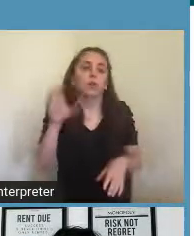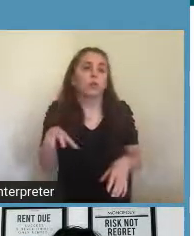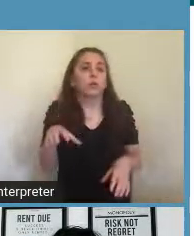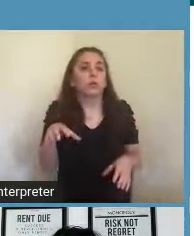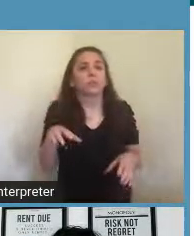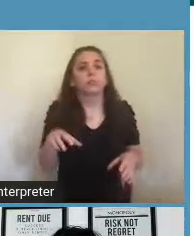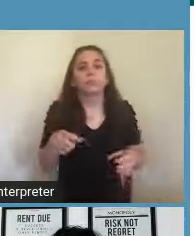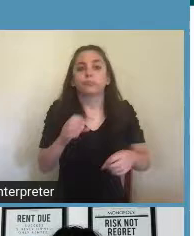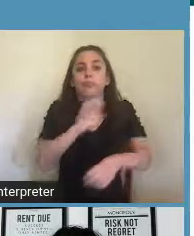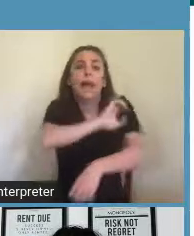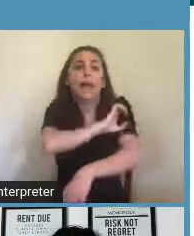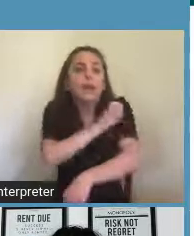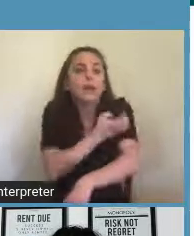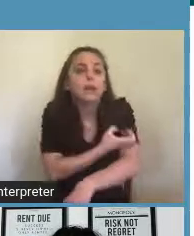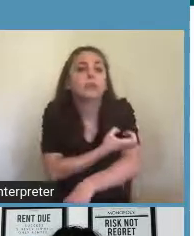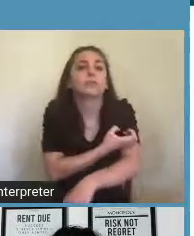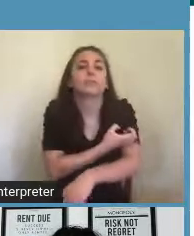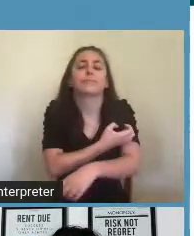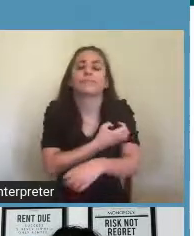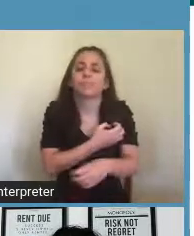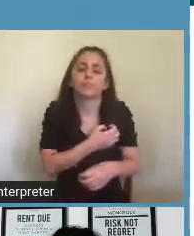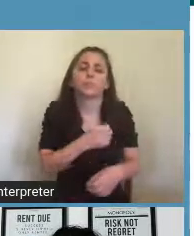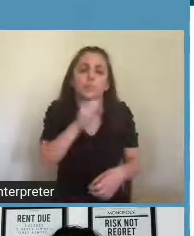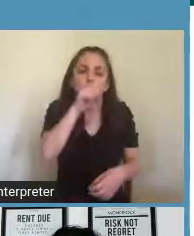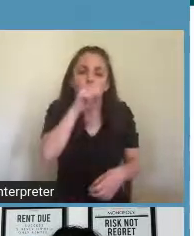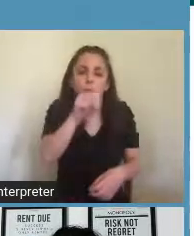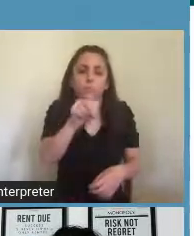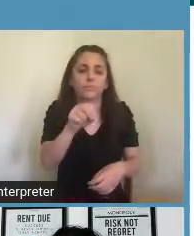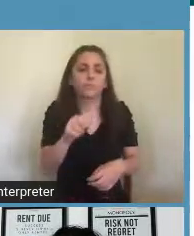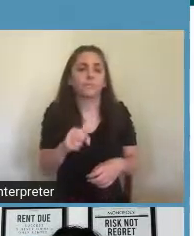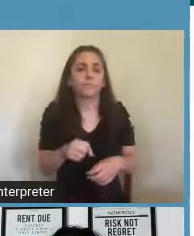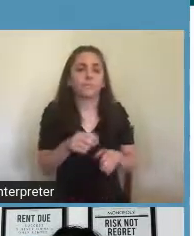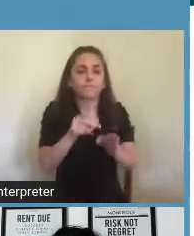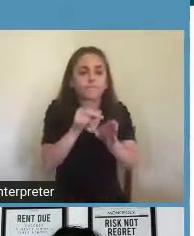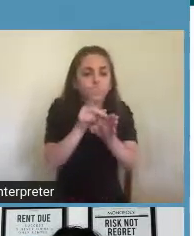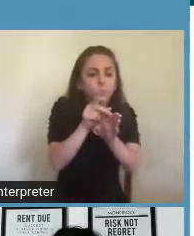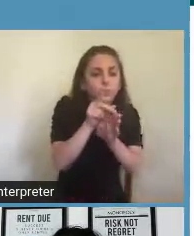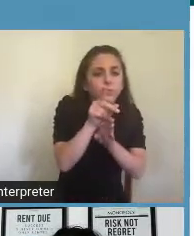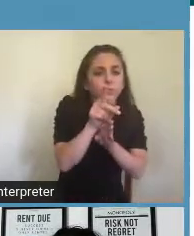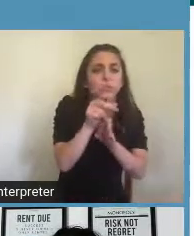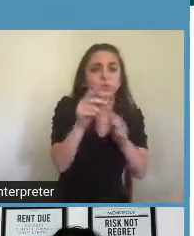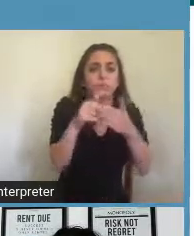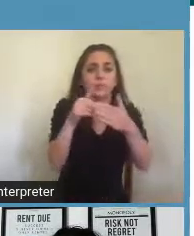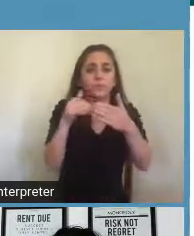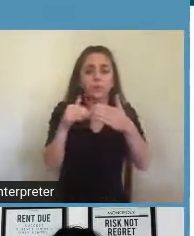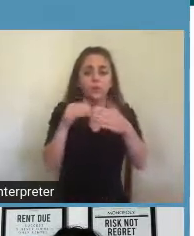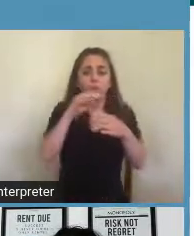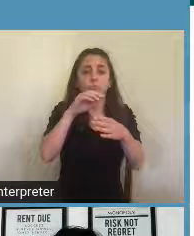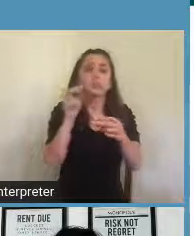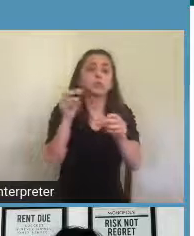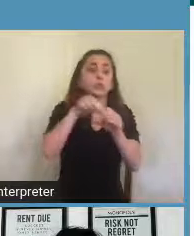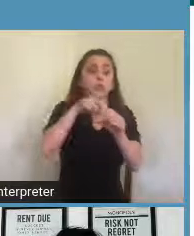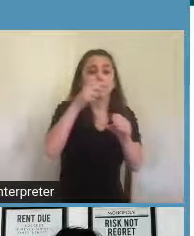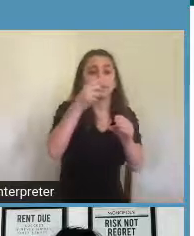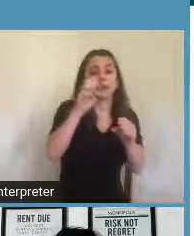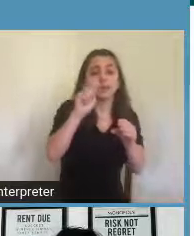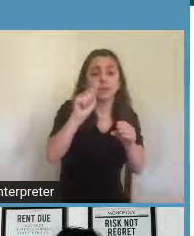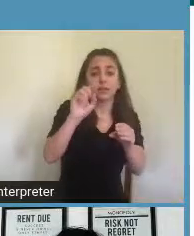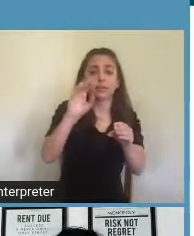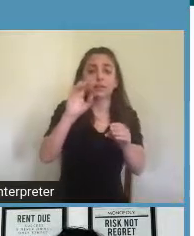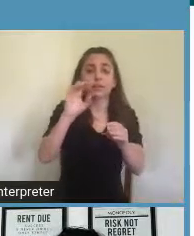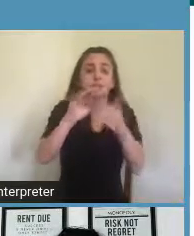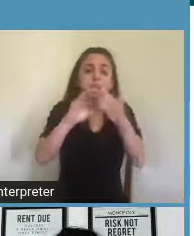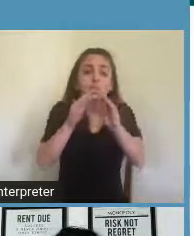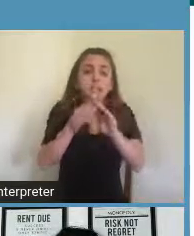everything about it. My professional life prior to Get Cities was construction project management. I was showing up